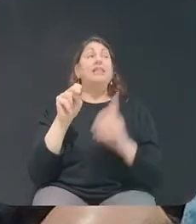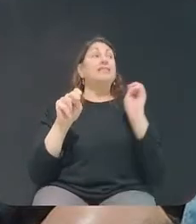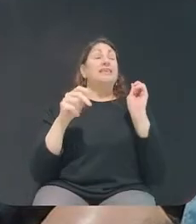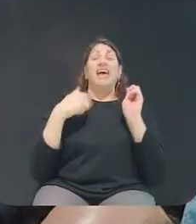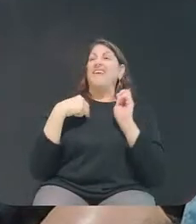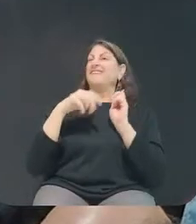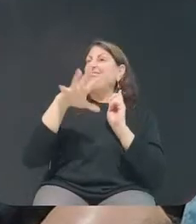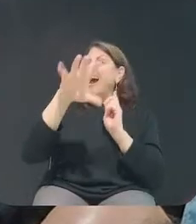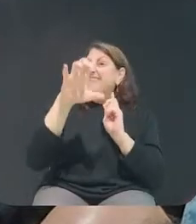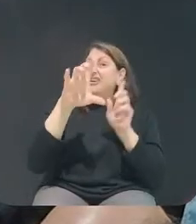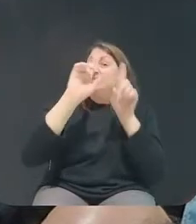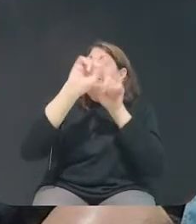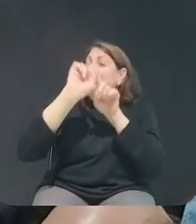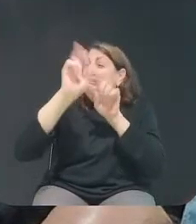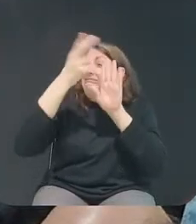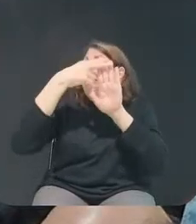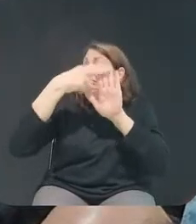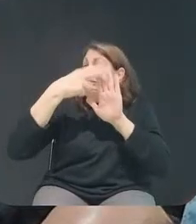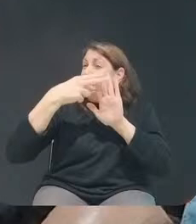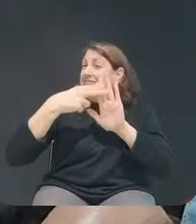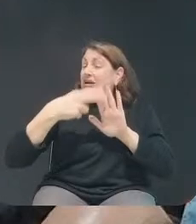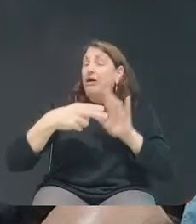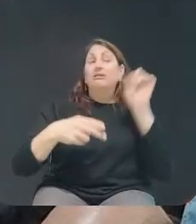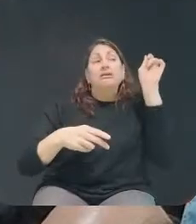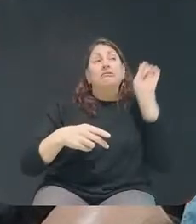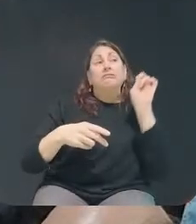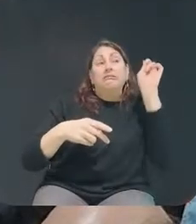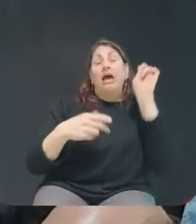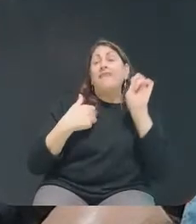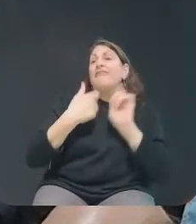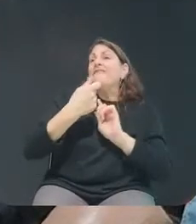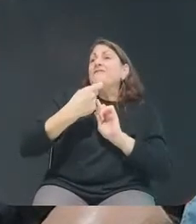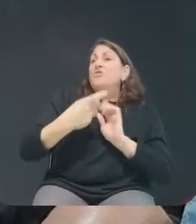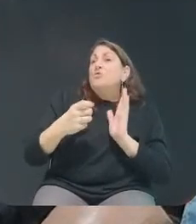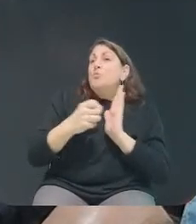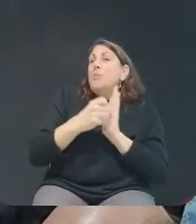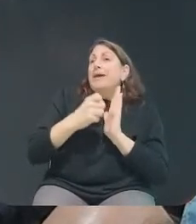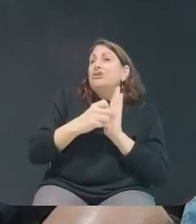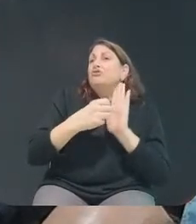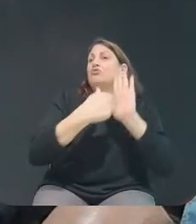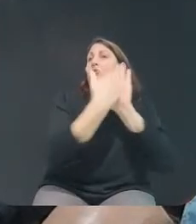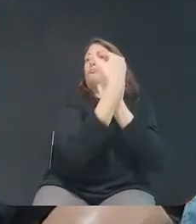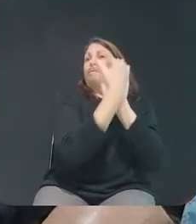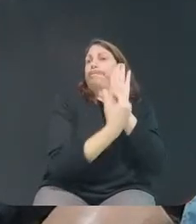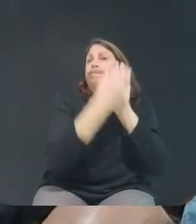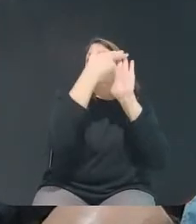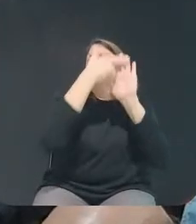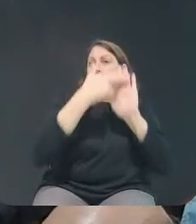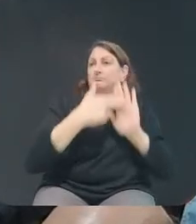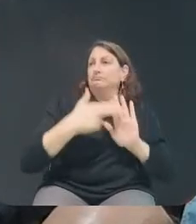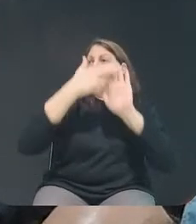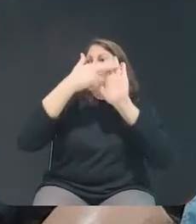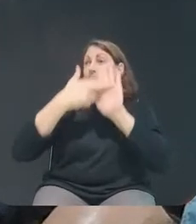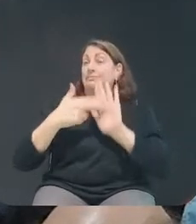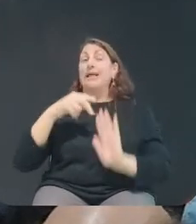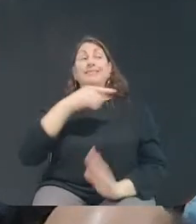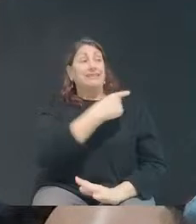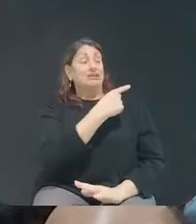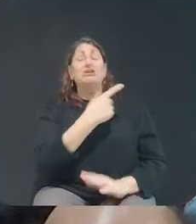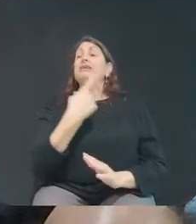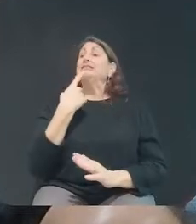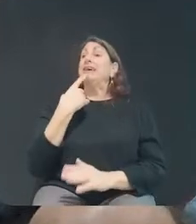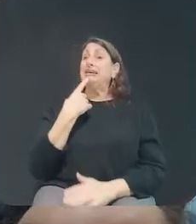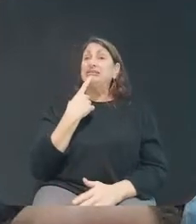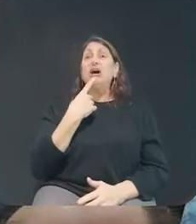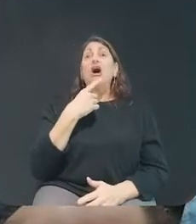people. And seen here are just a few pages of the signatures. The petition cites the importance of the facility to